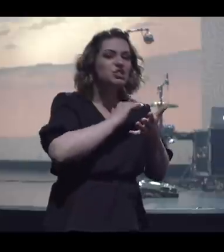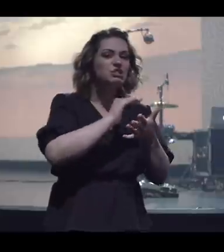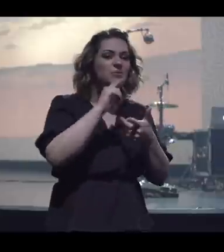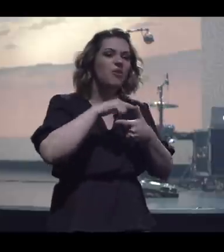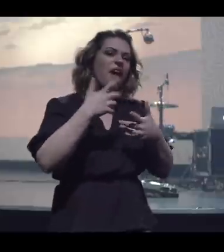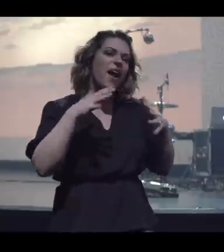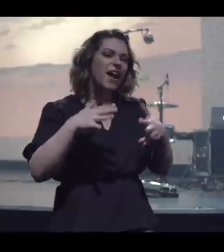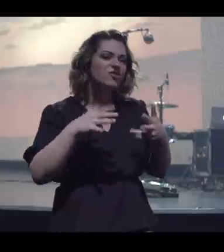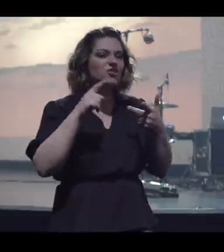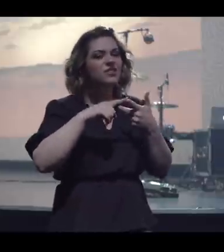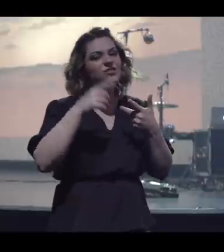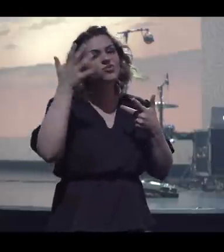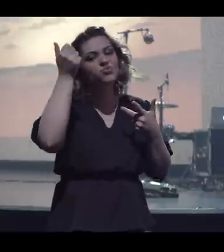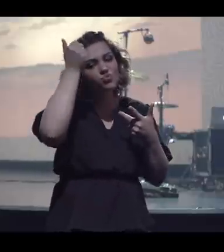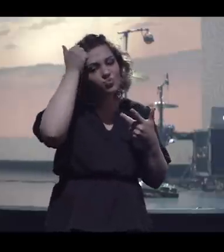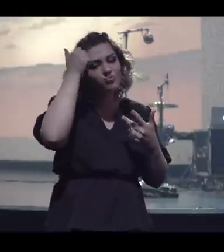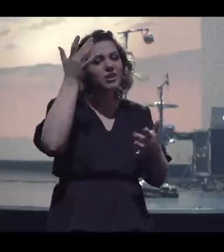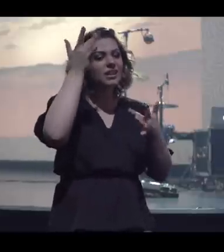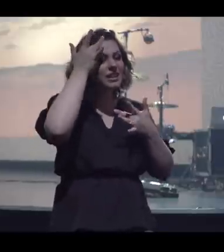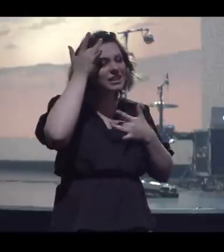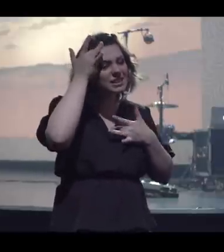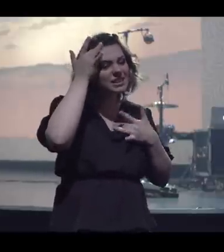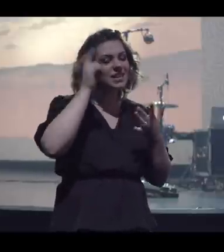want to hear it?